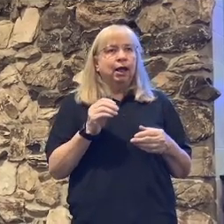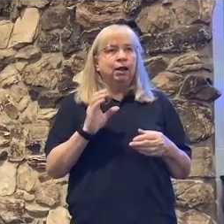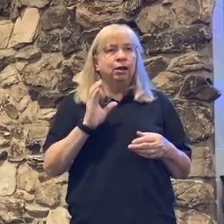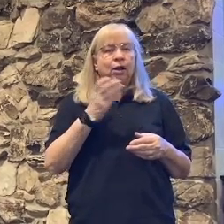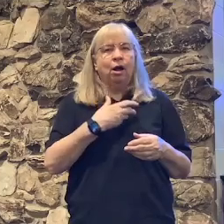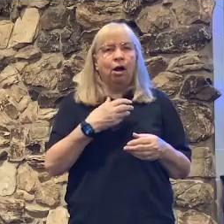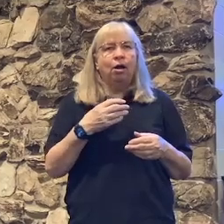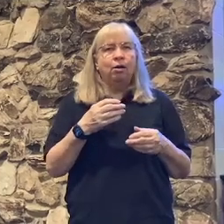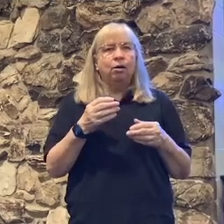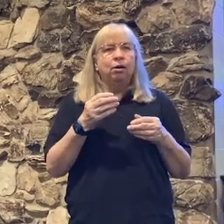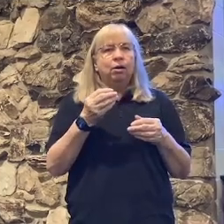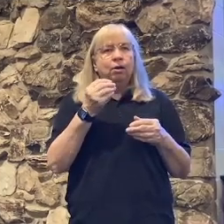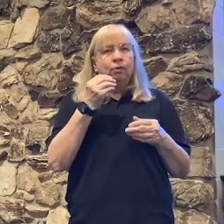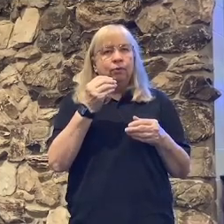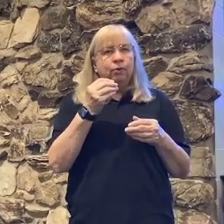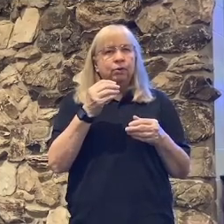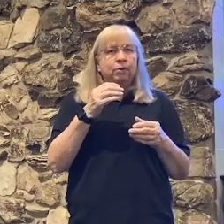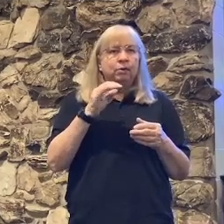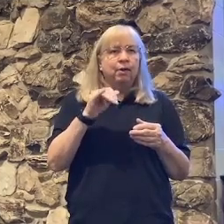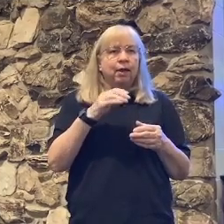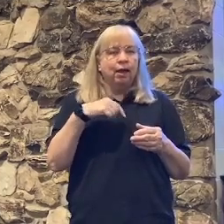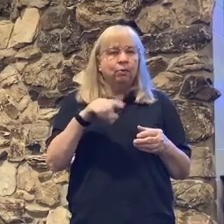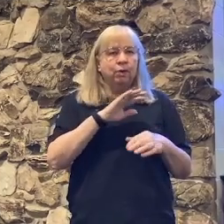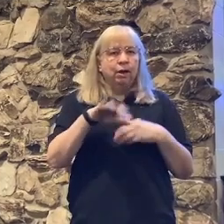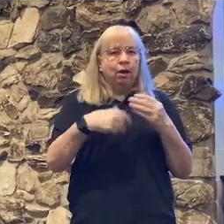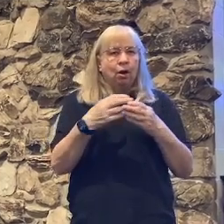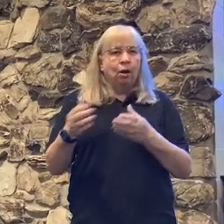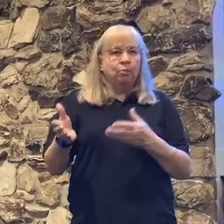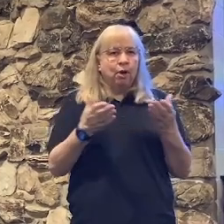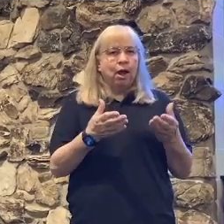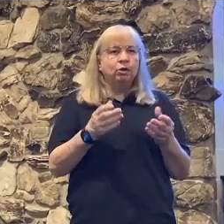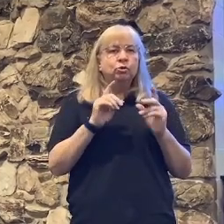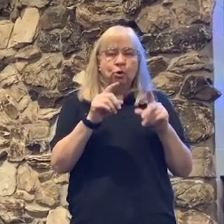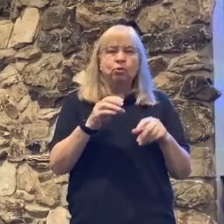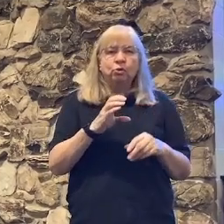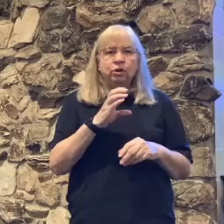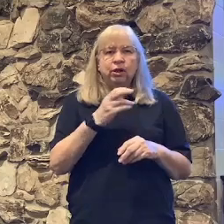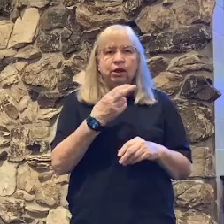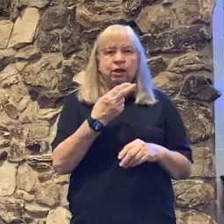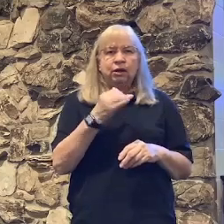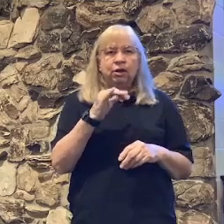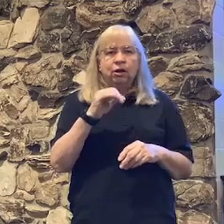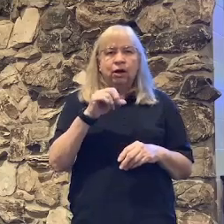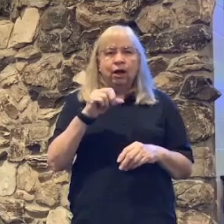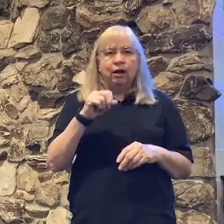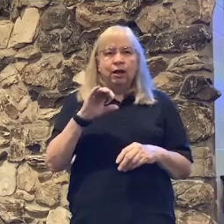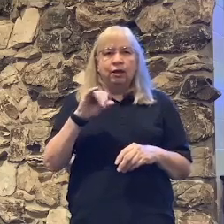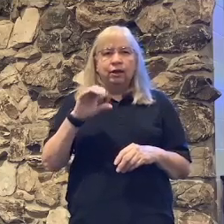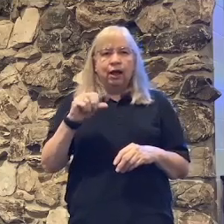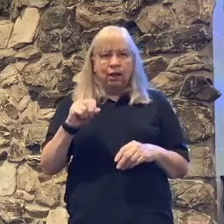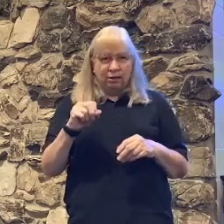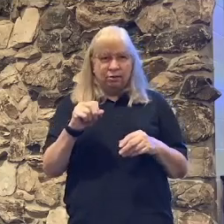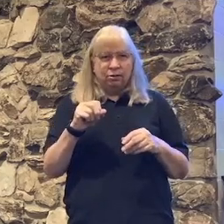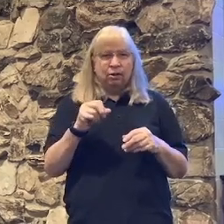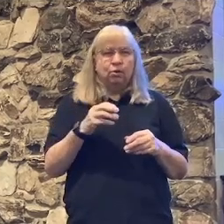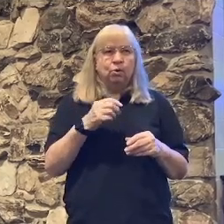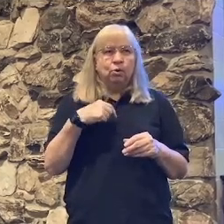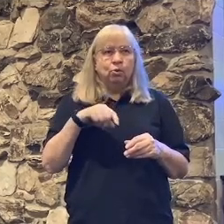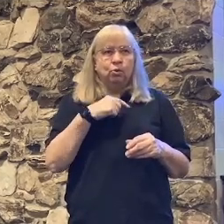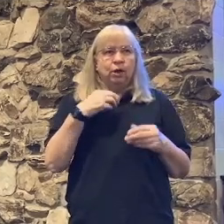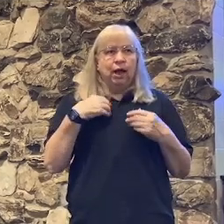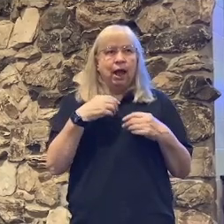crisis center on Monday. And we had 203 pounds